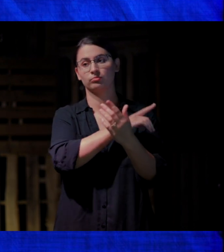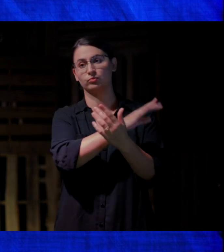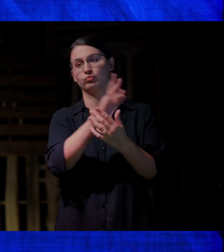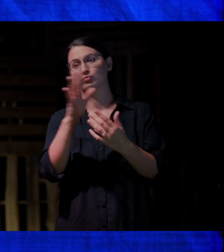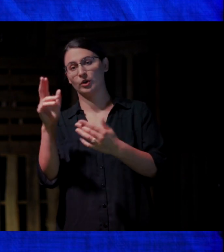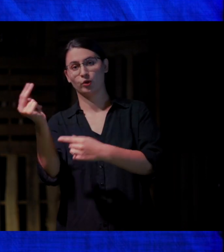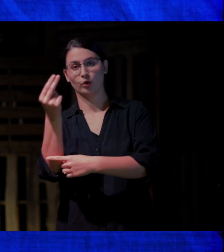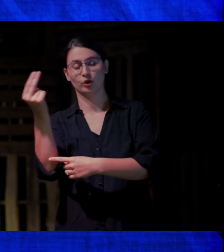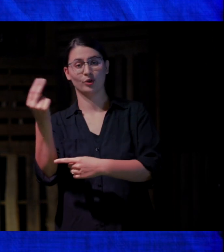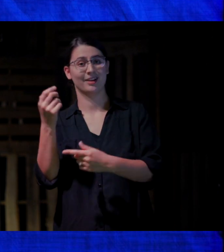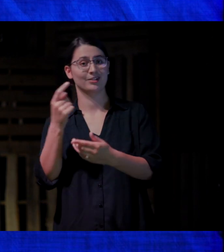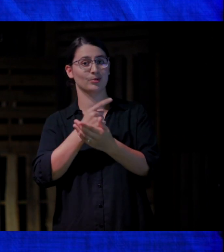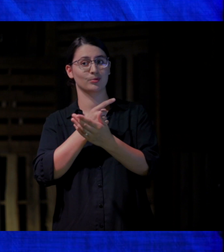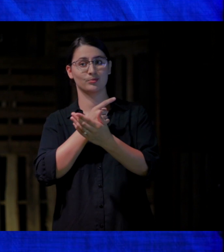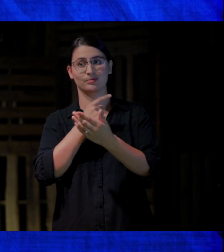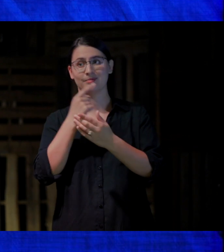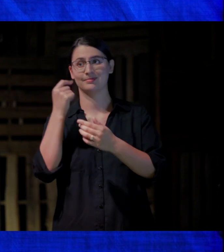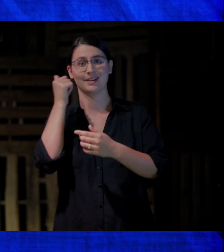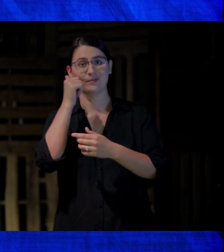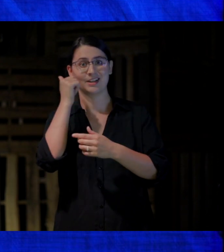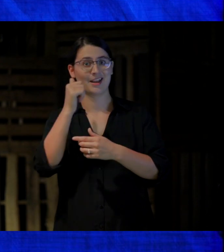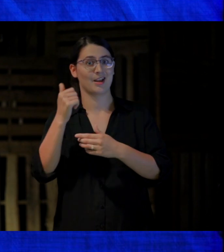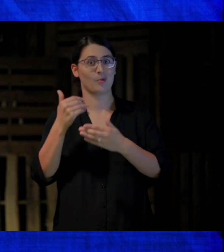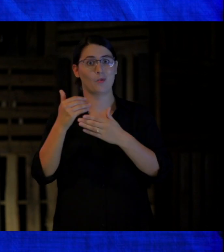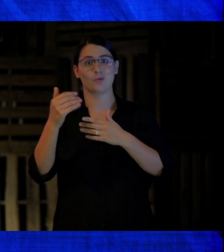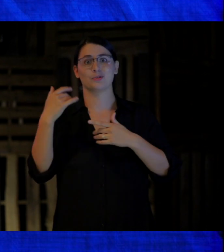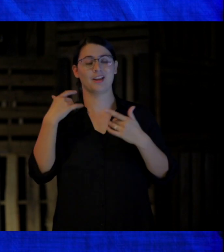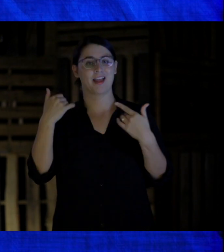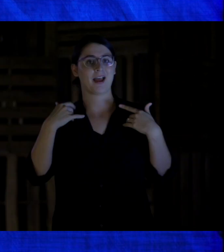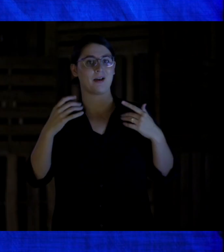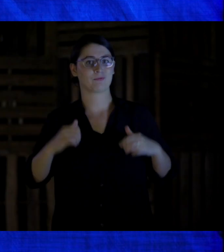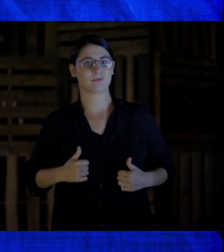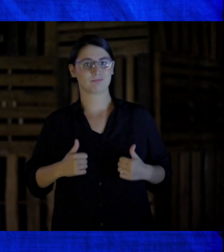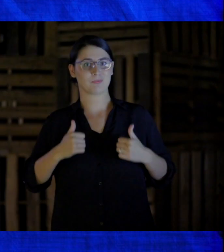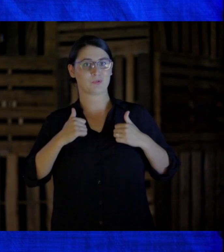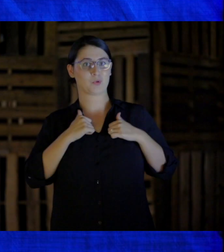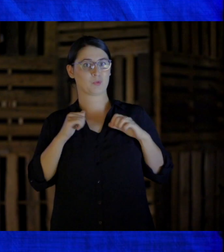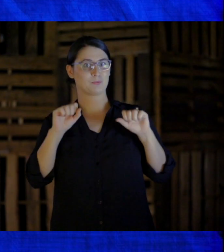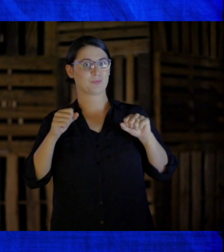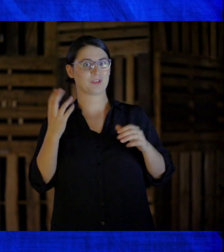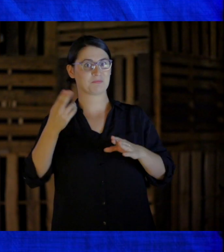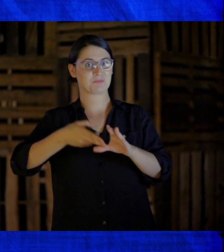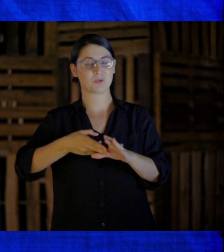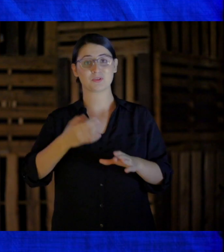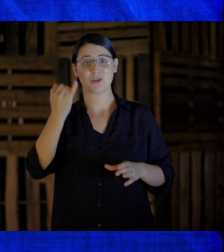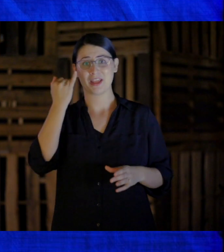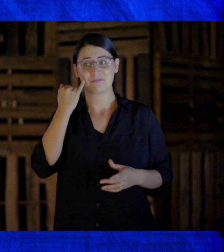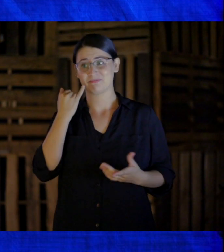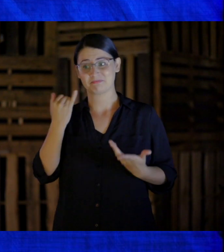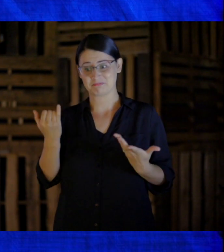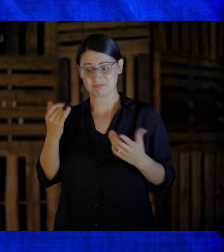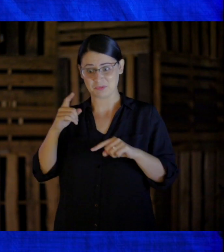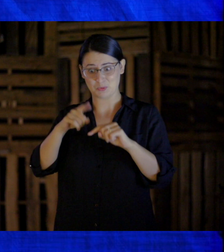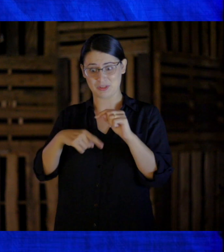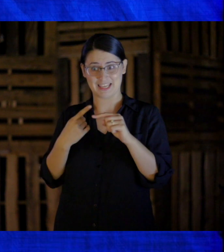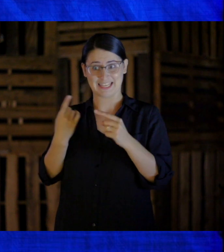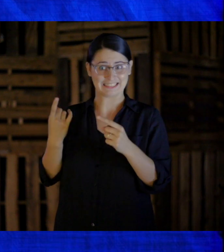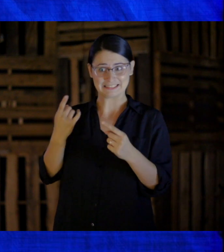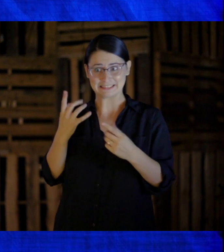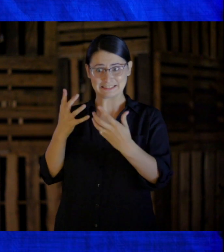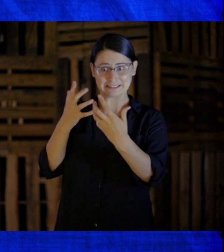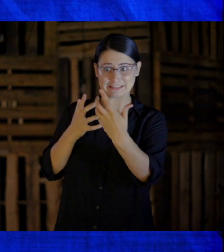weeks. So there's likely one that can meet your schedule. Some of them will be online for those of you who still can't make it work to meet in